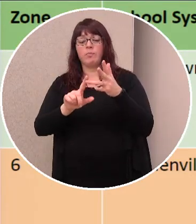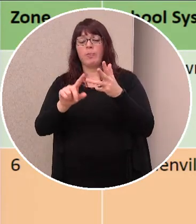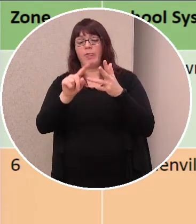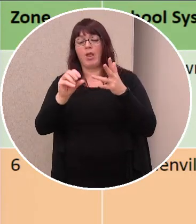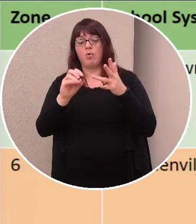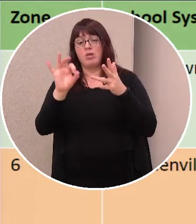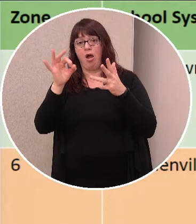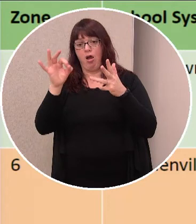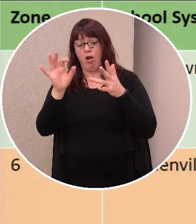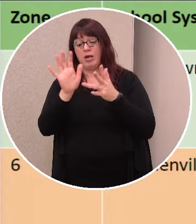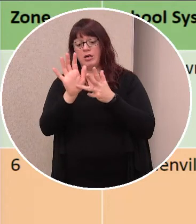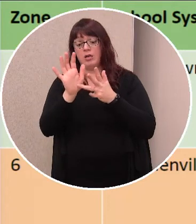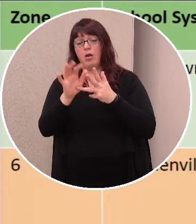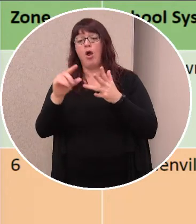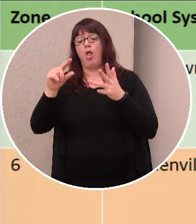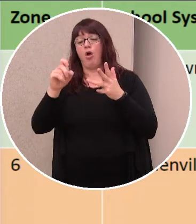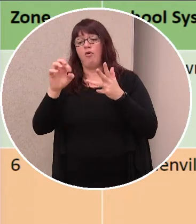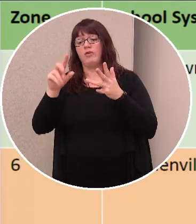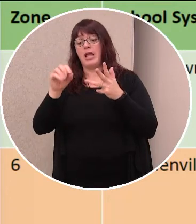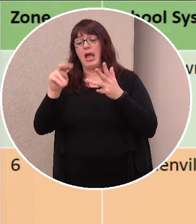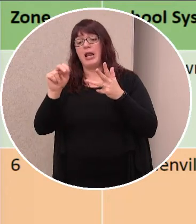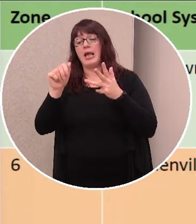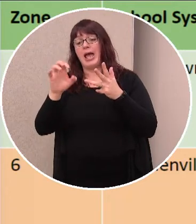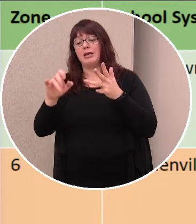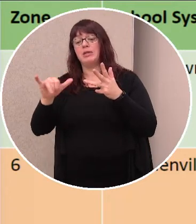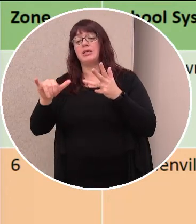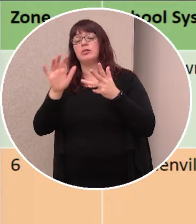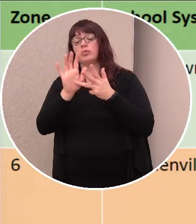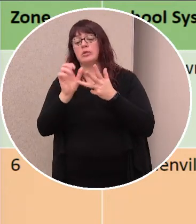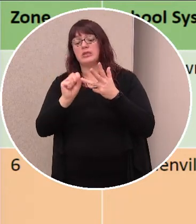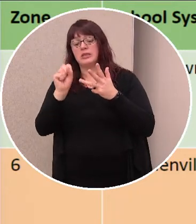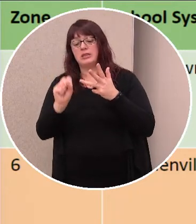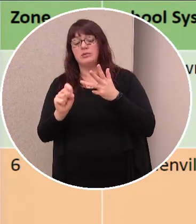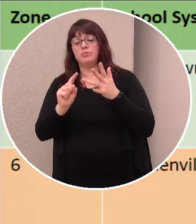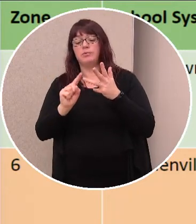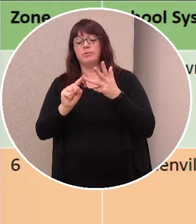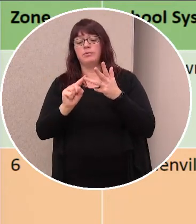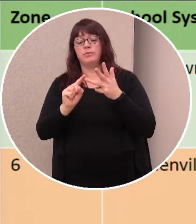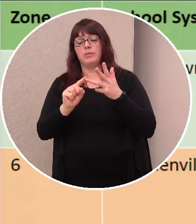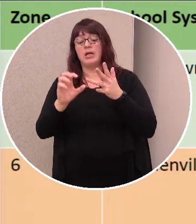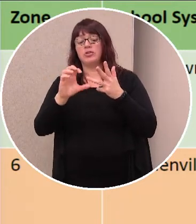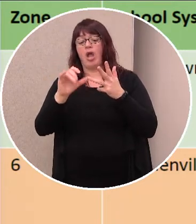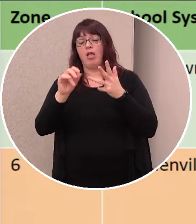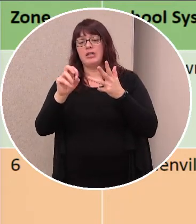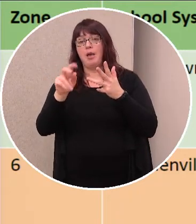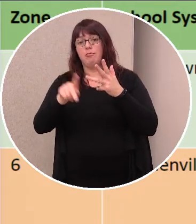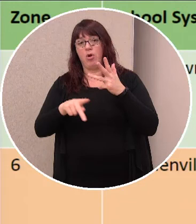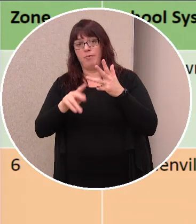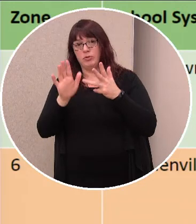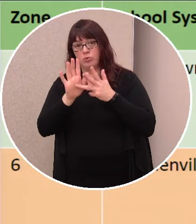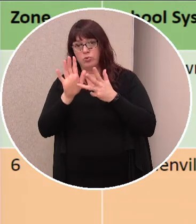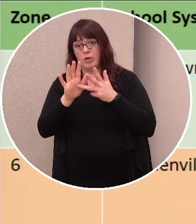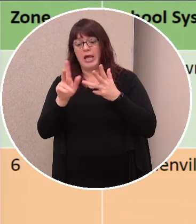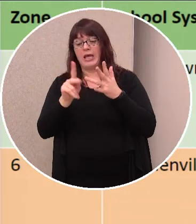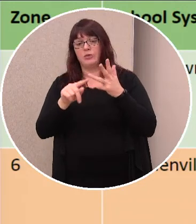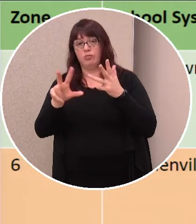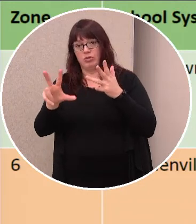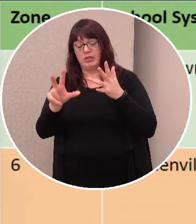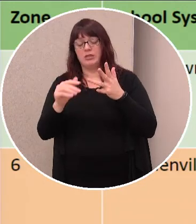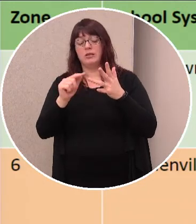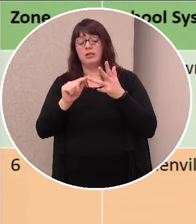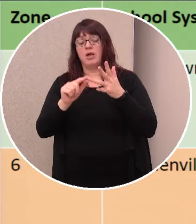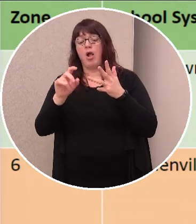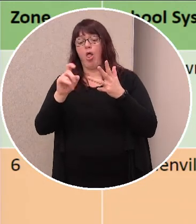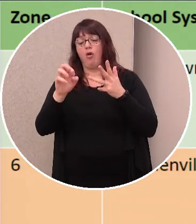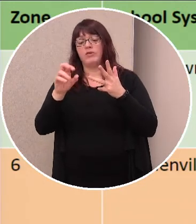Zone 9, Glovertown Academy School System, pertaining to Charlottetown Primary, grades K to 3,